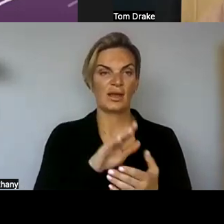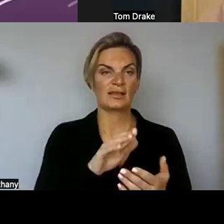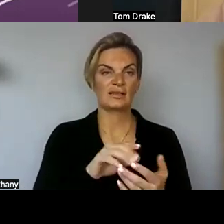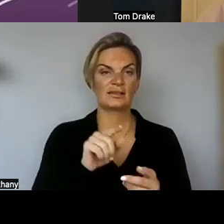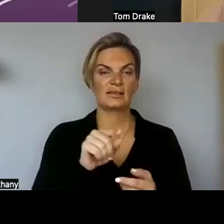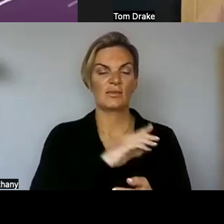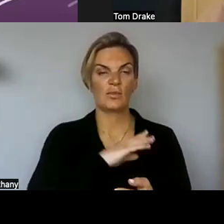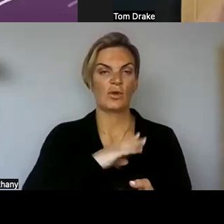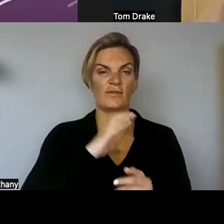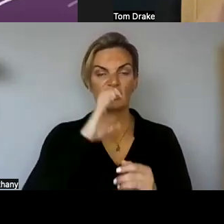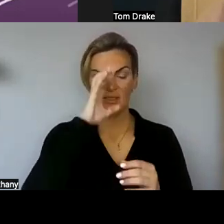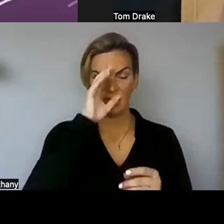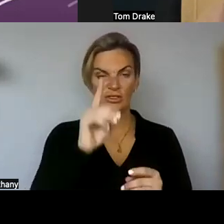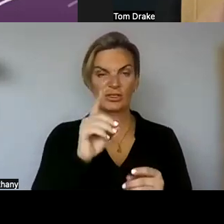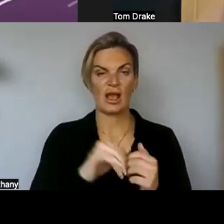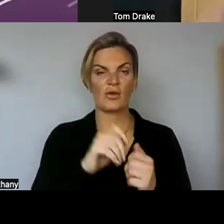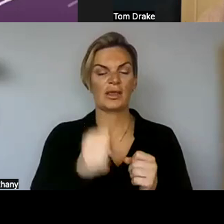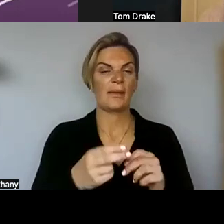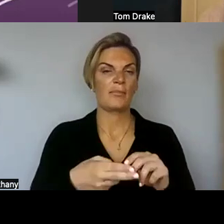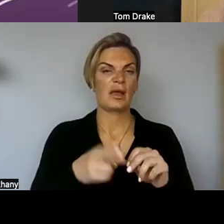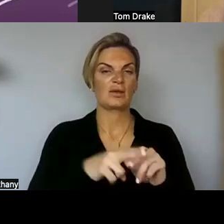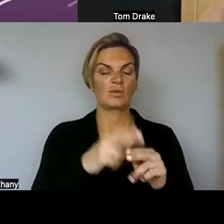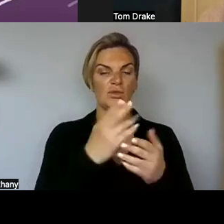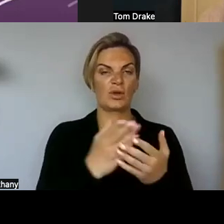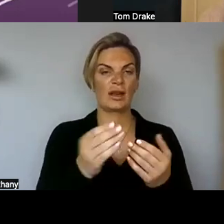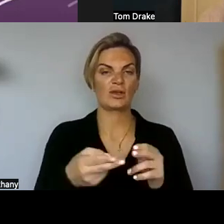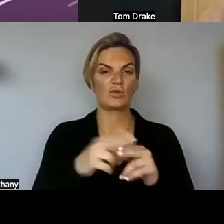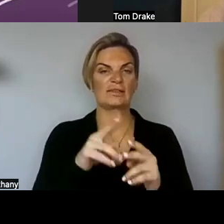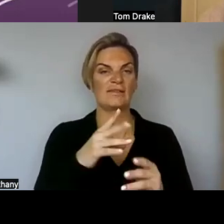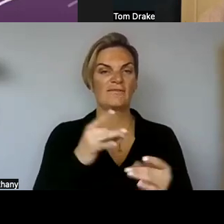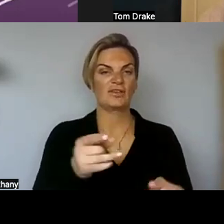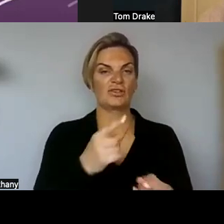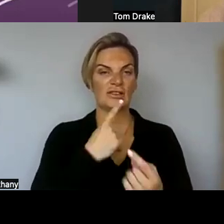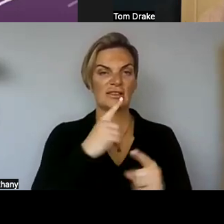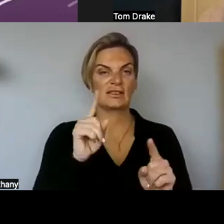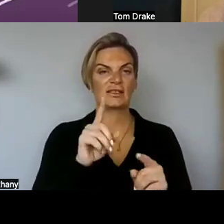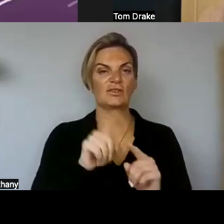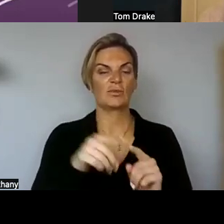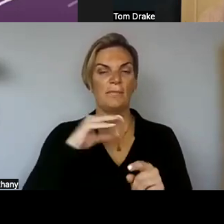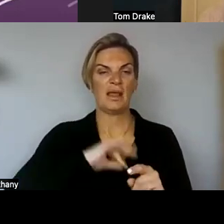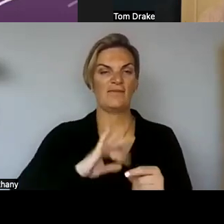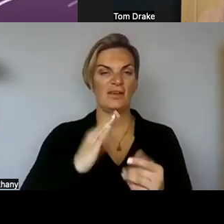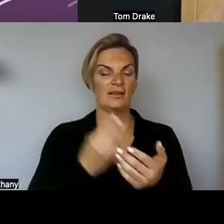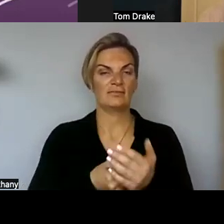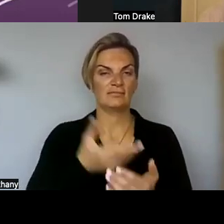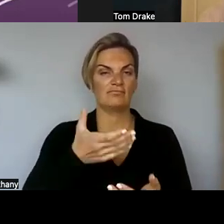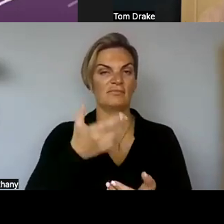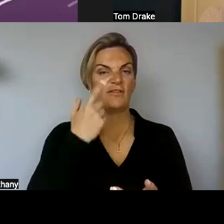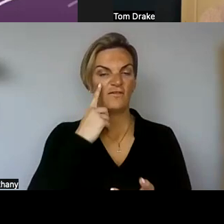to maximize resources and increase efficiency to benefit the bottom line for residents of Hastings? If